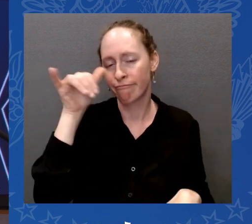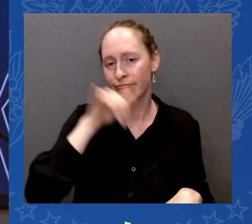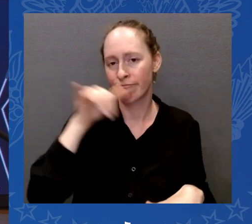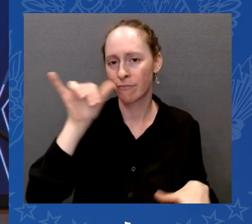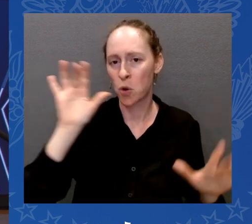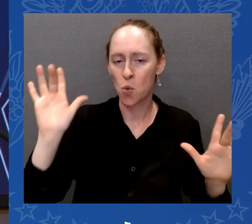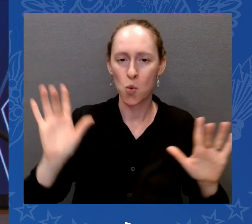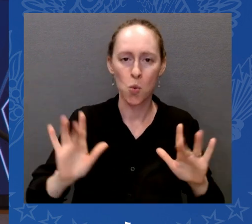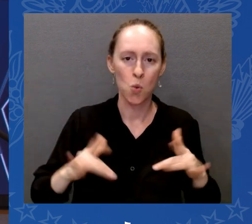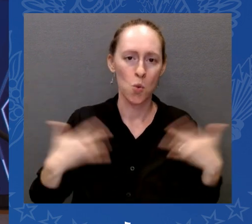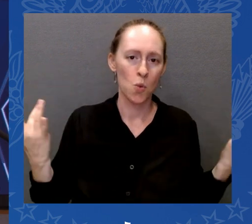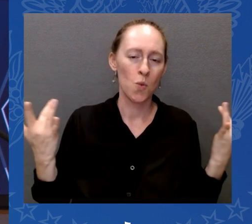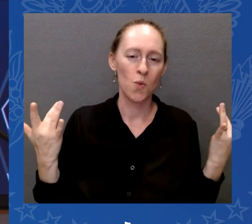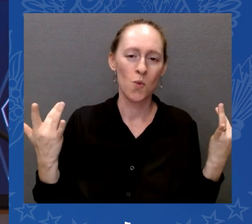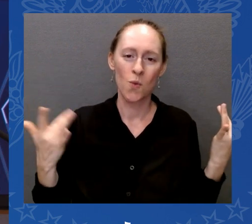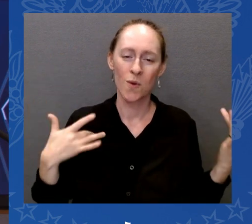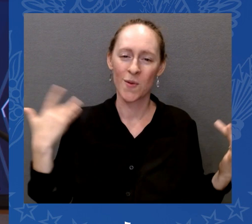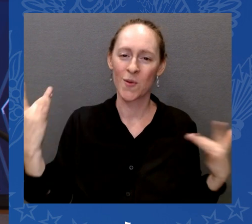Central New York.